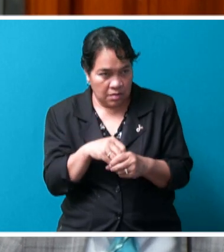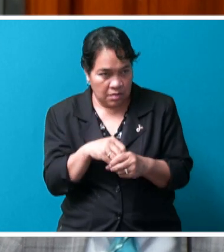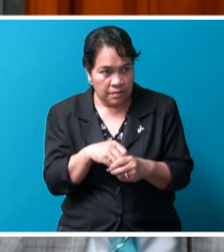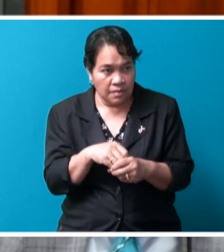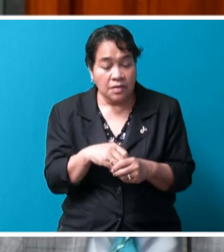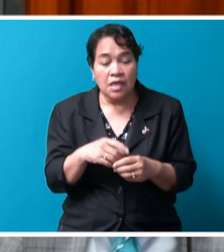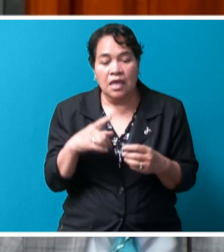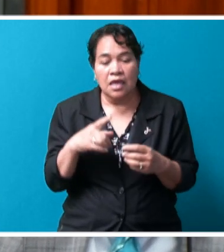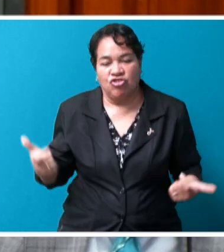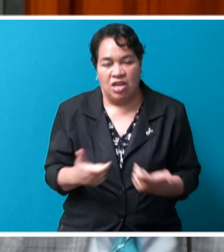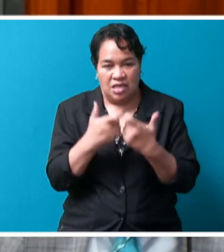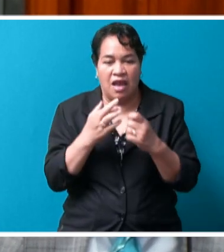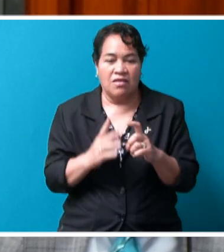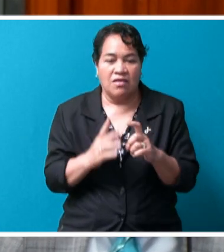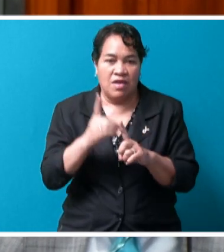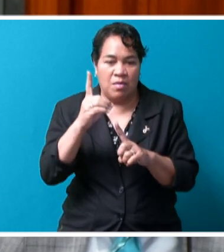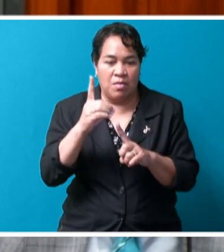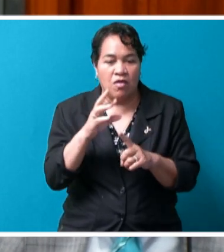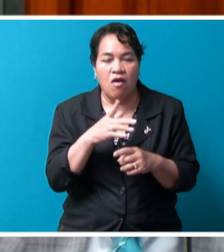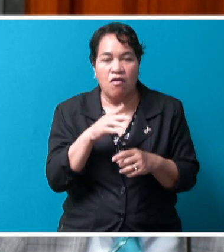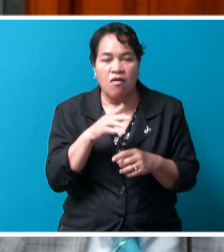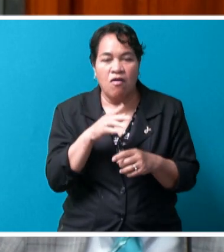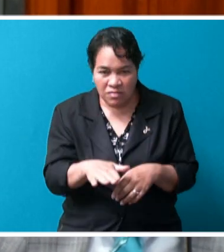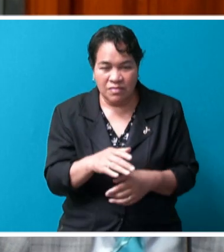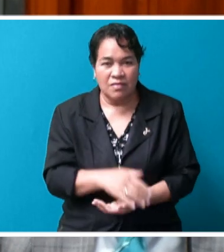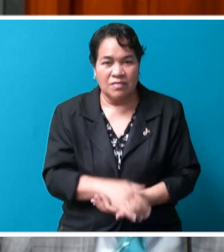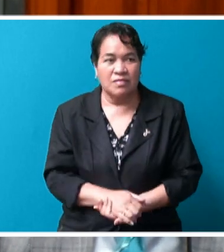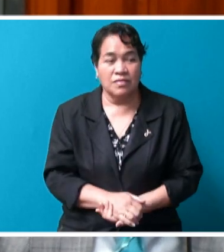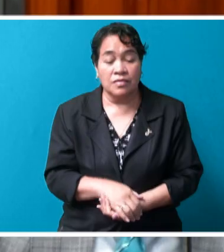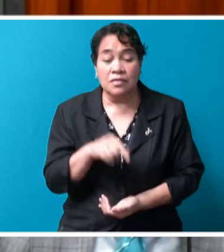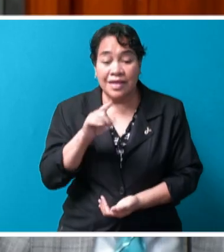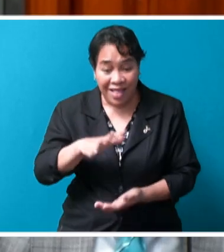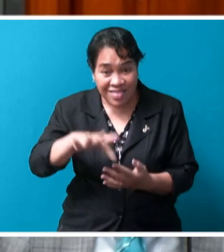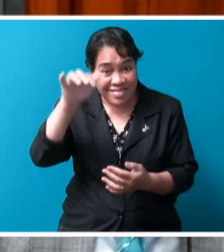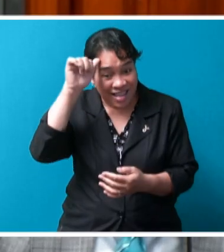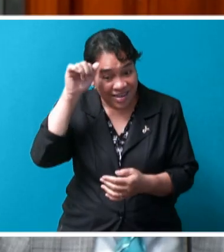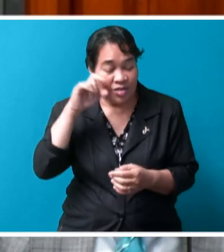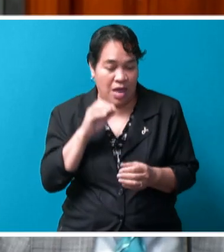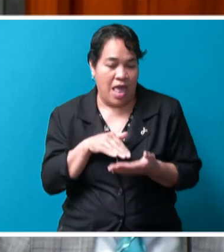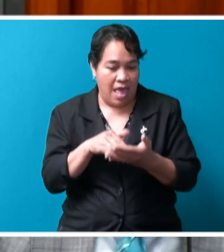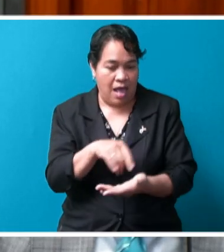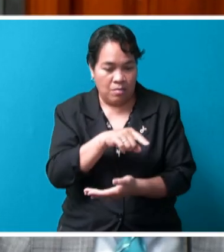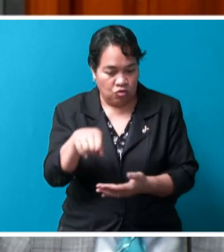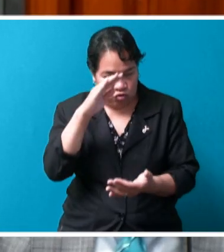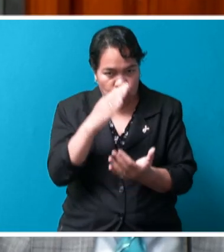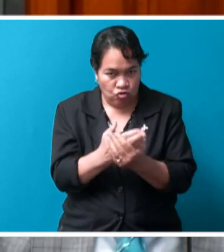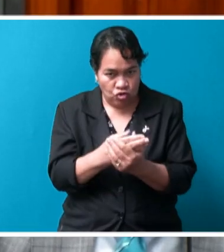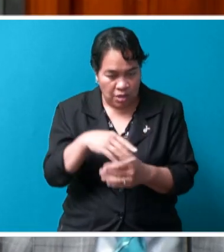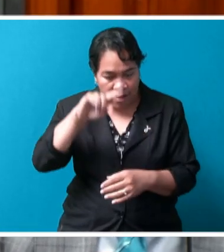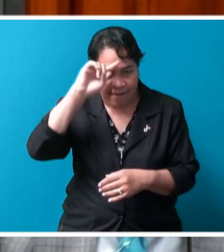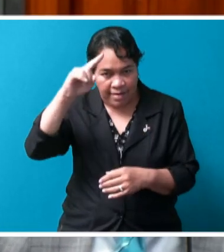significant challenges for the development of a premature cure. This scientific knowledge enhances students' understanding of the complexity of